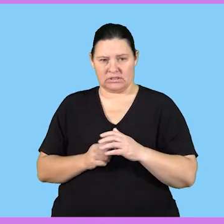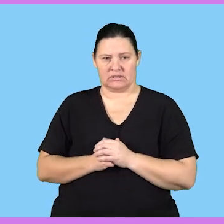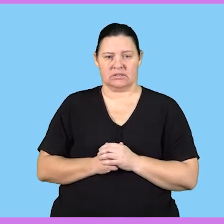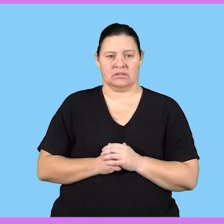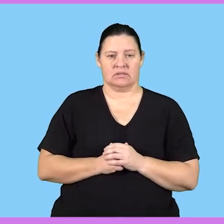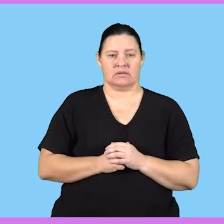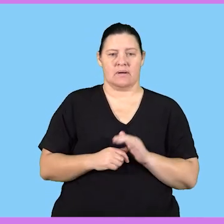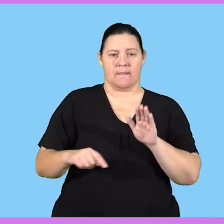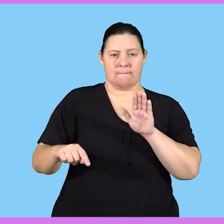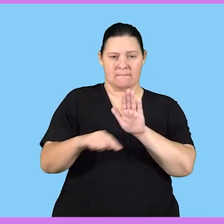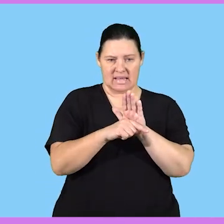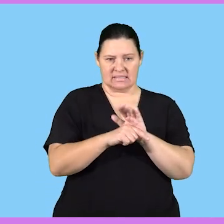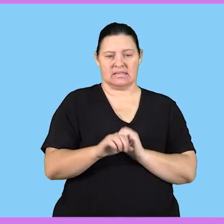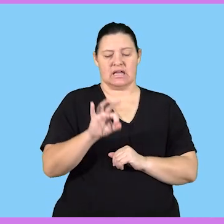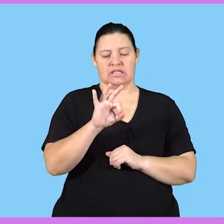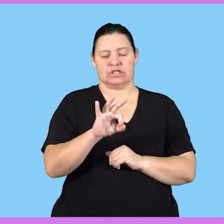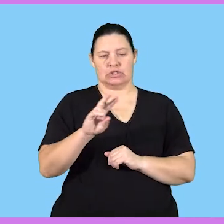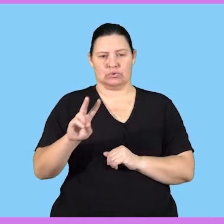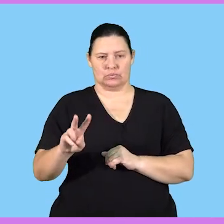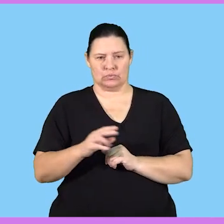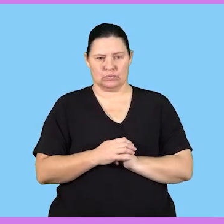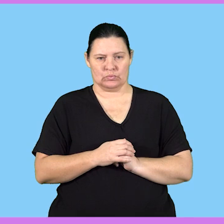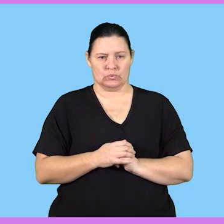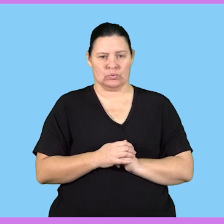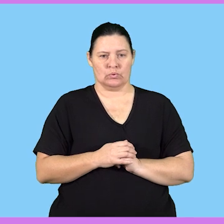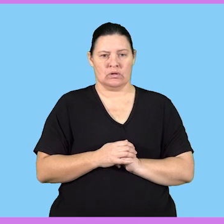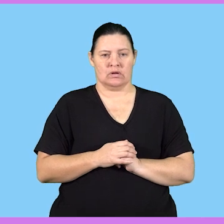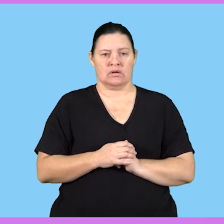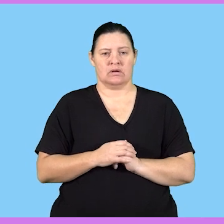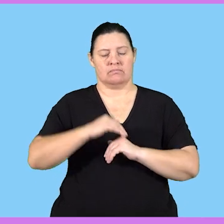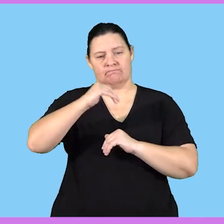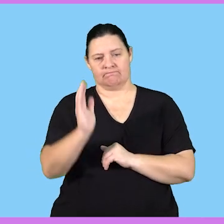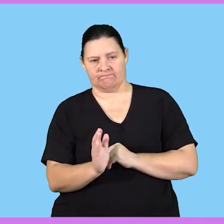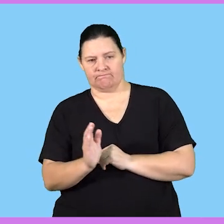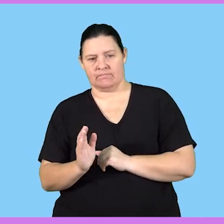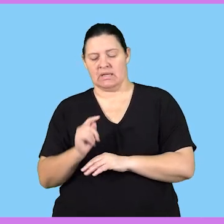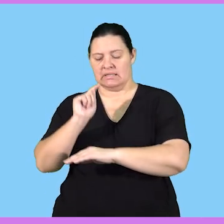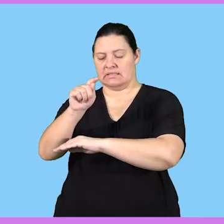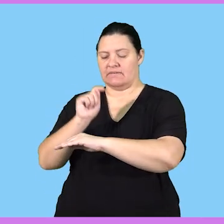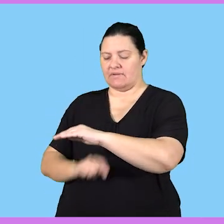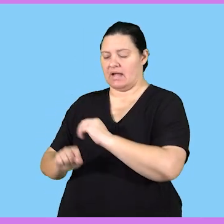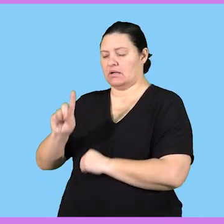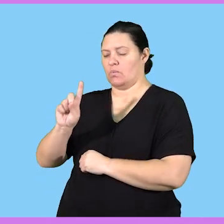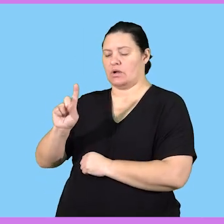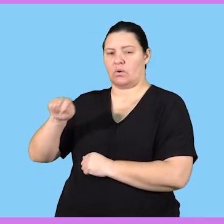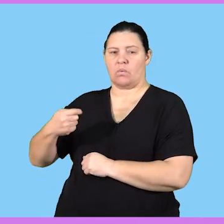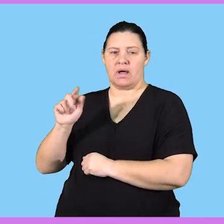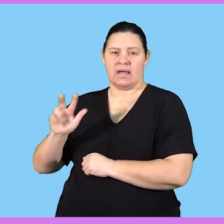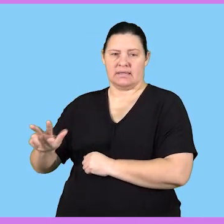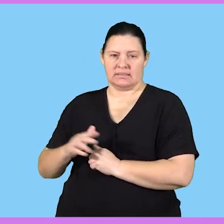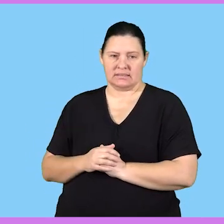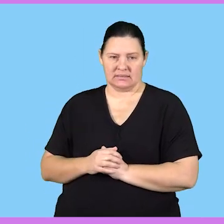degrees Fahrenheit. So that will become 410 minus 32, and I close my bracket, divided